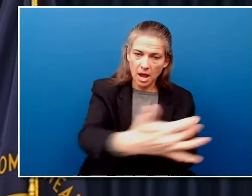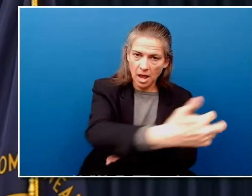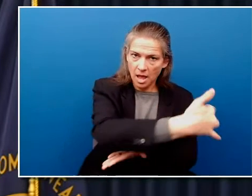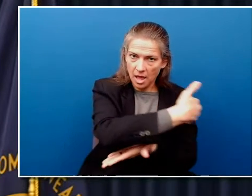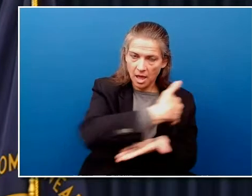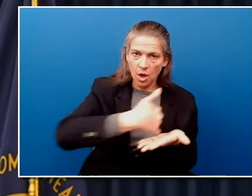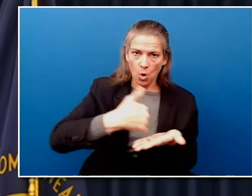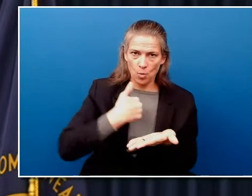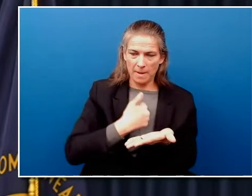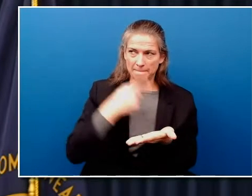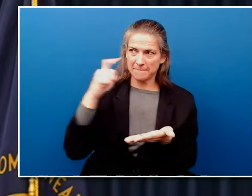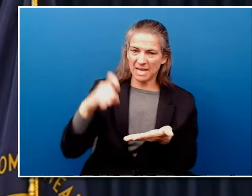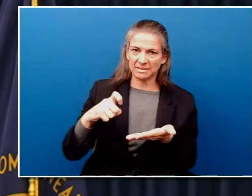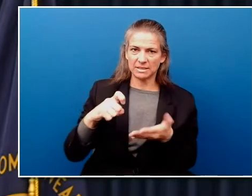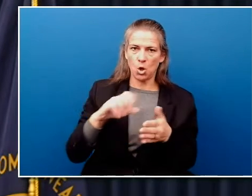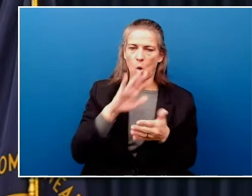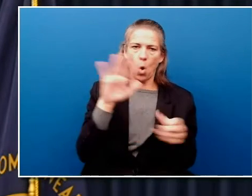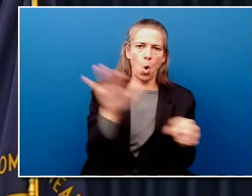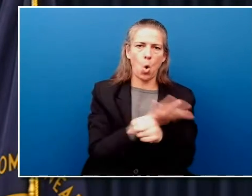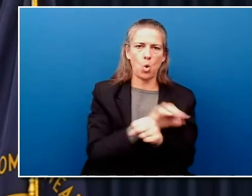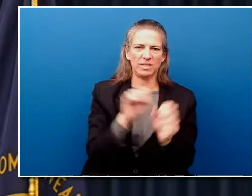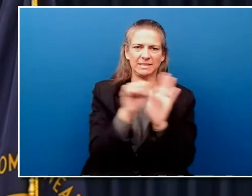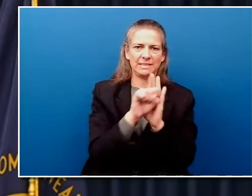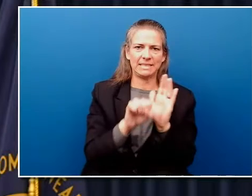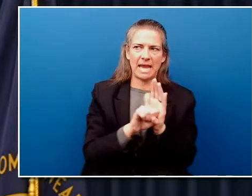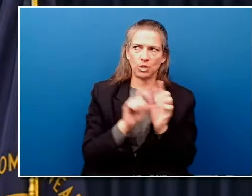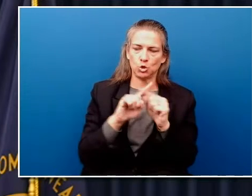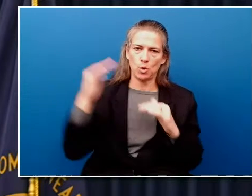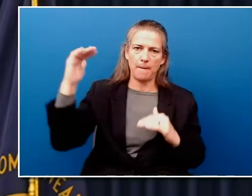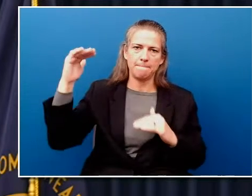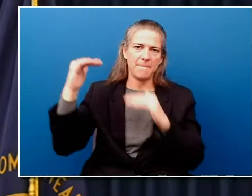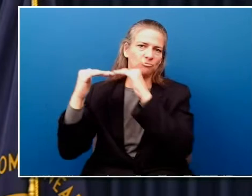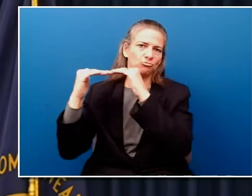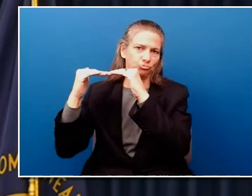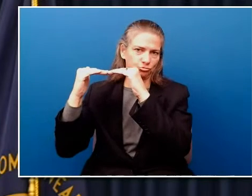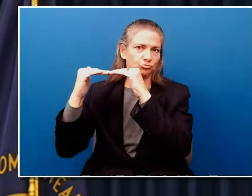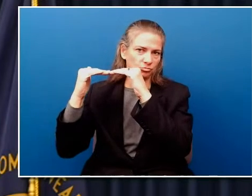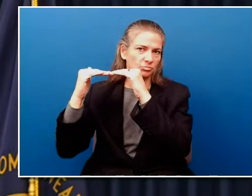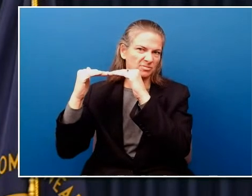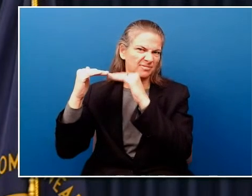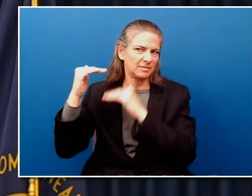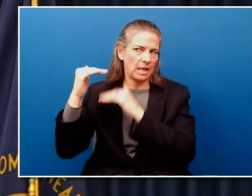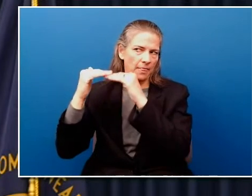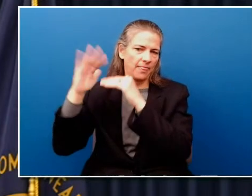hit as a state to get. We're still